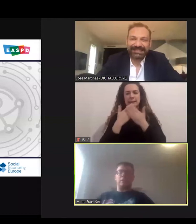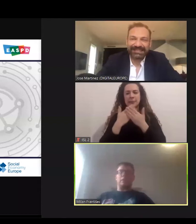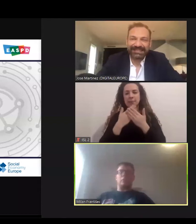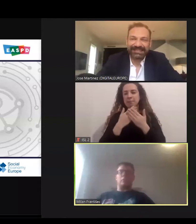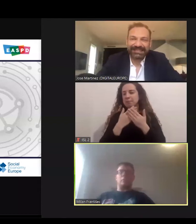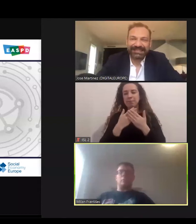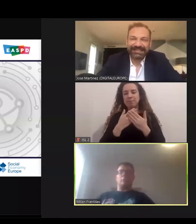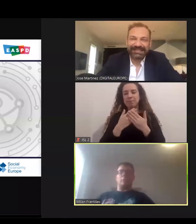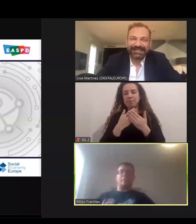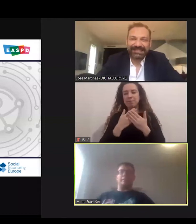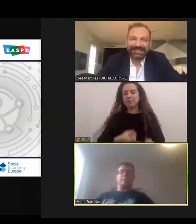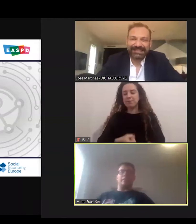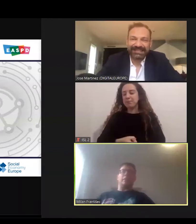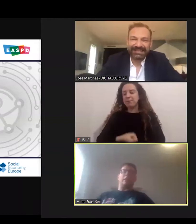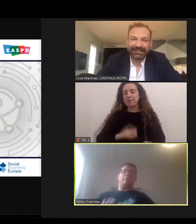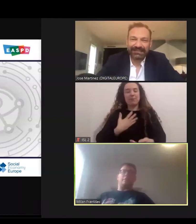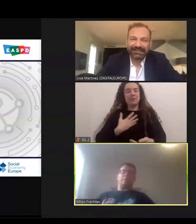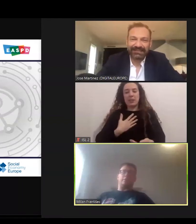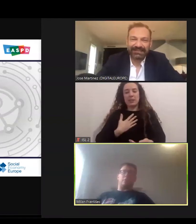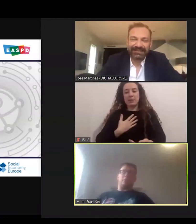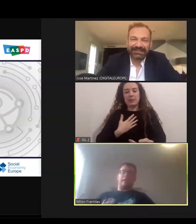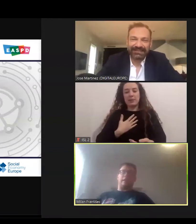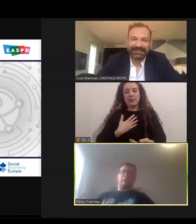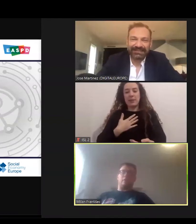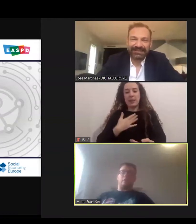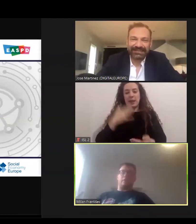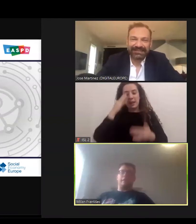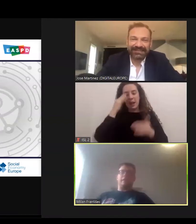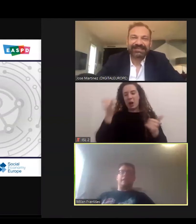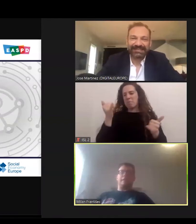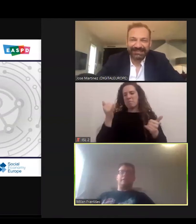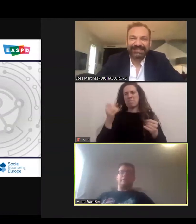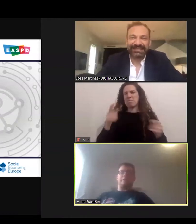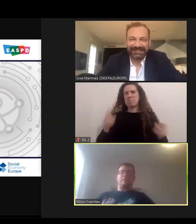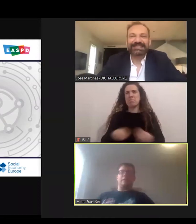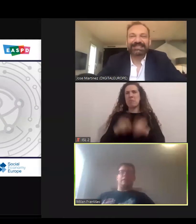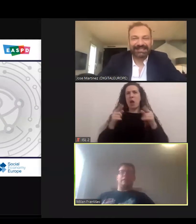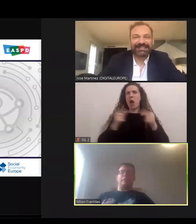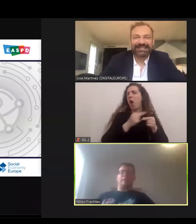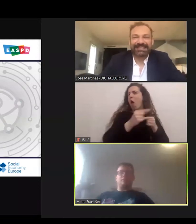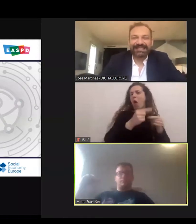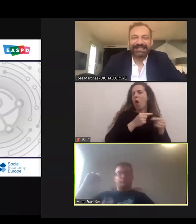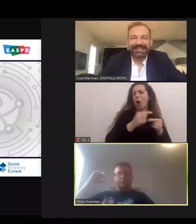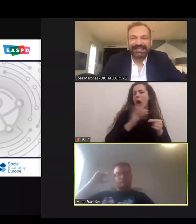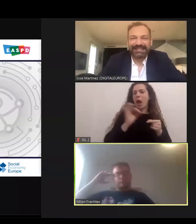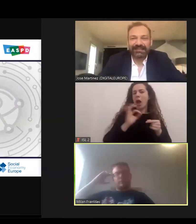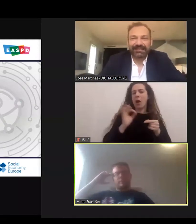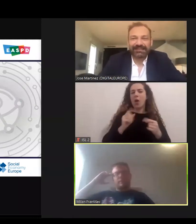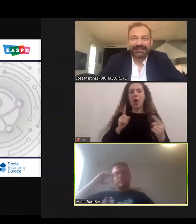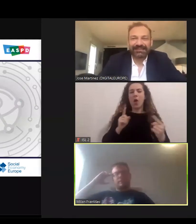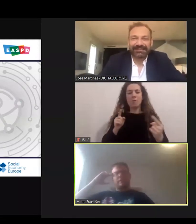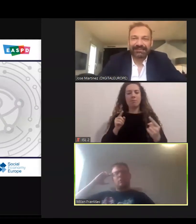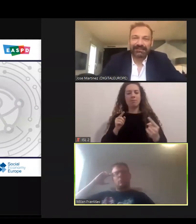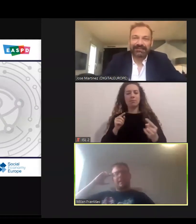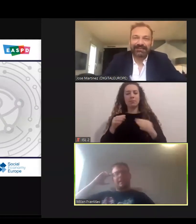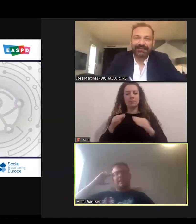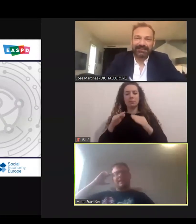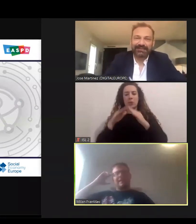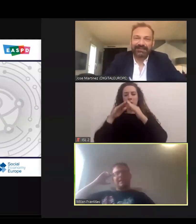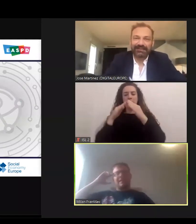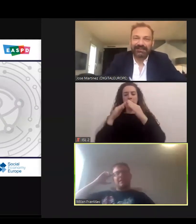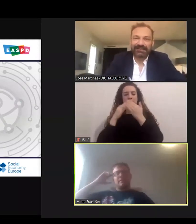you. And now we move to a super interesting man, is František Milan. Hi,